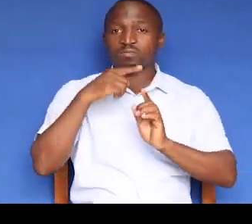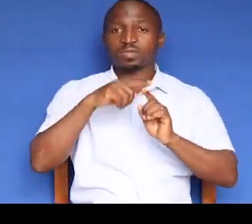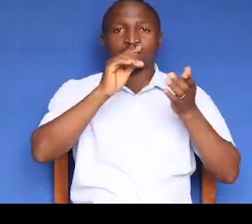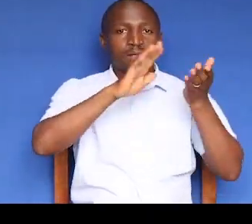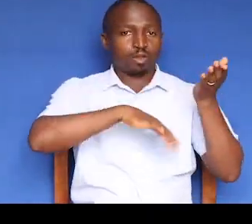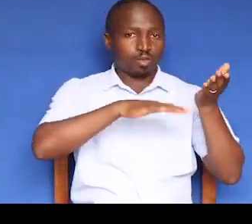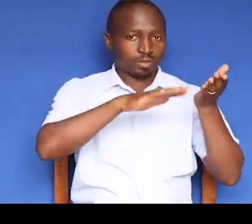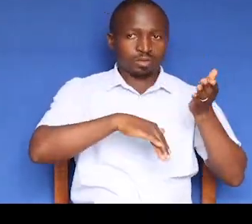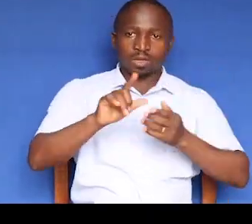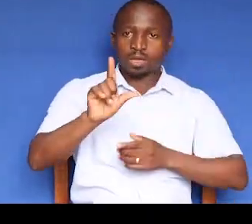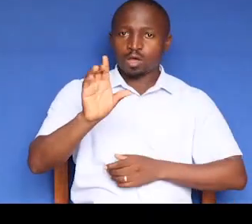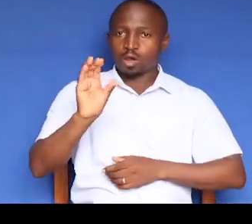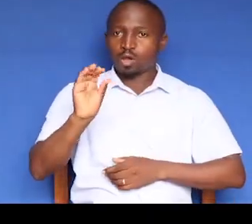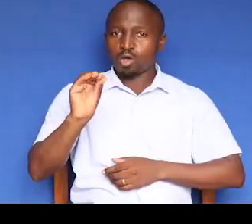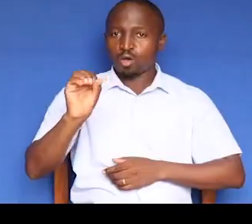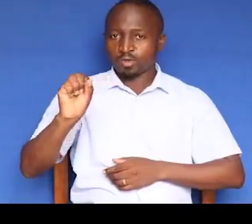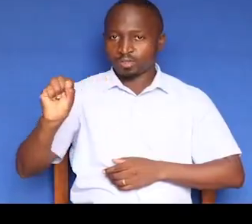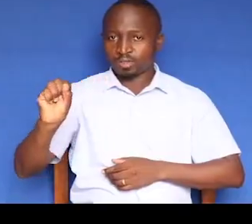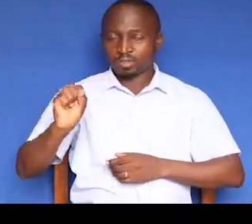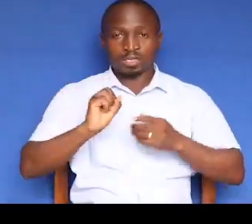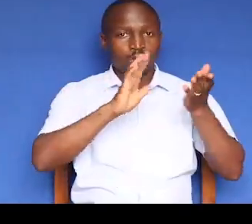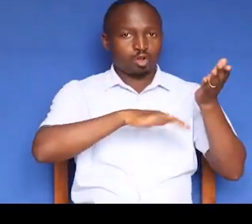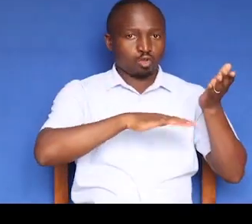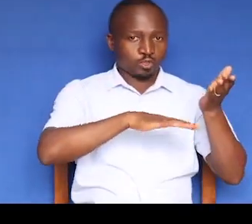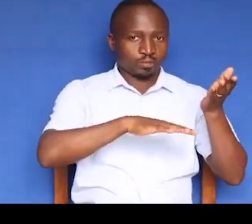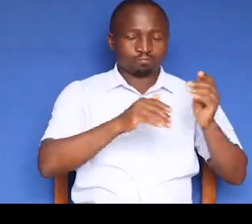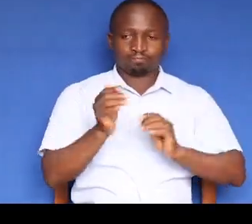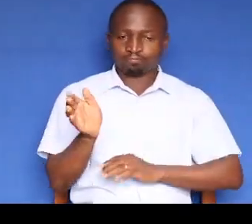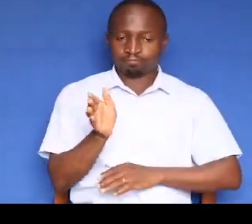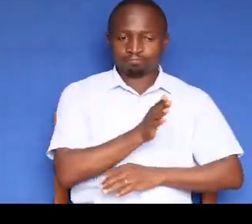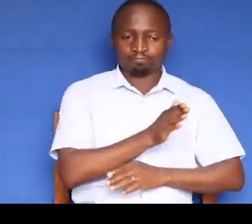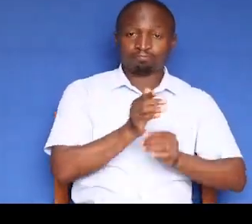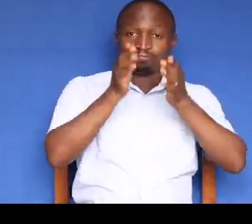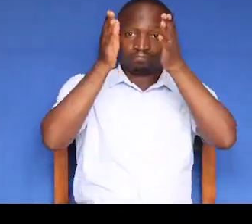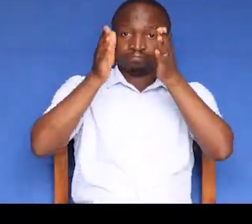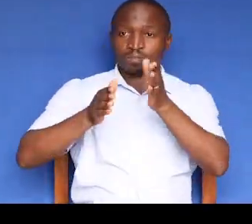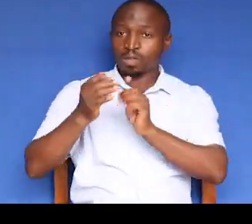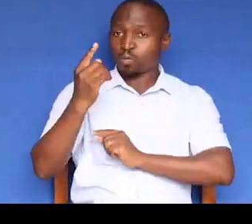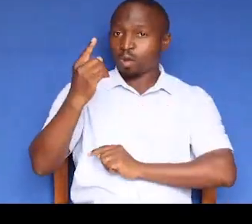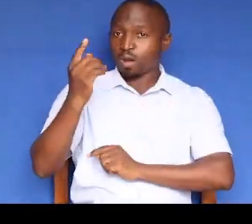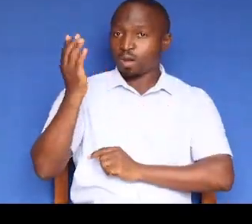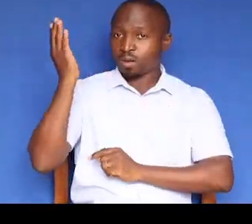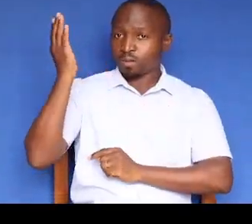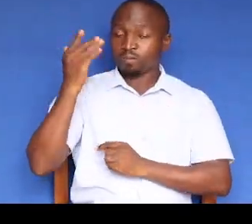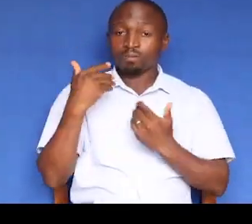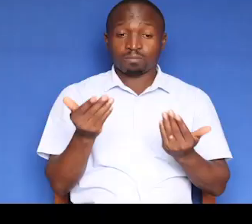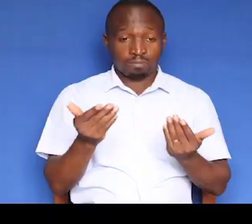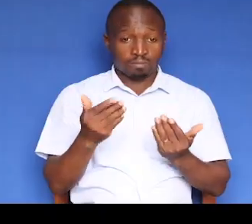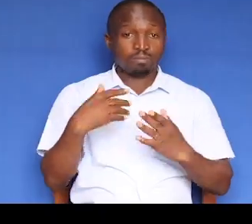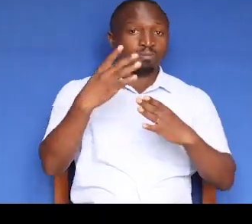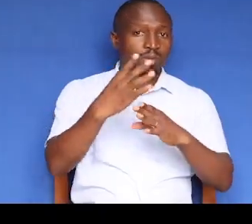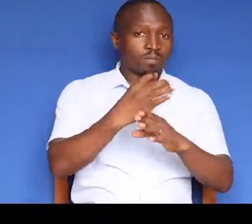loss profit at zero. At one, now we have